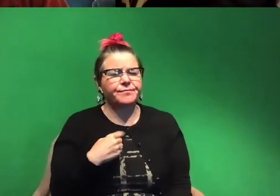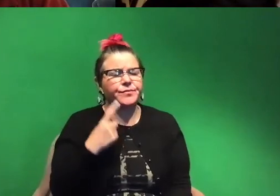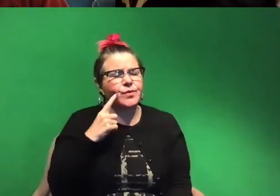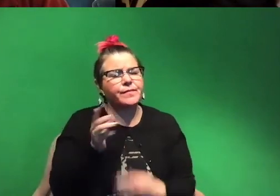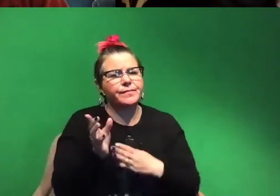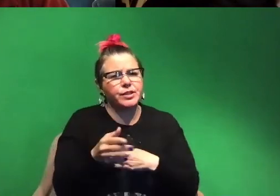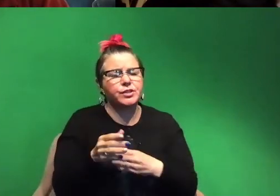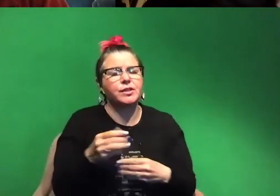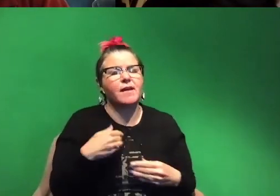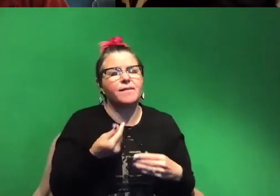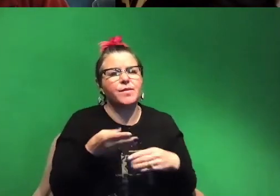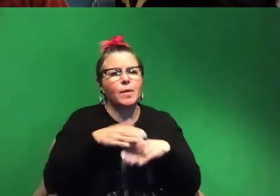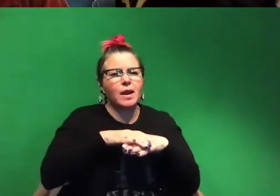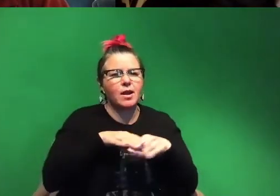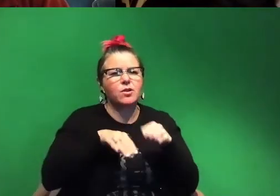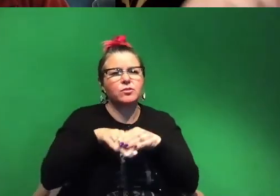few layers